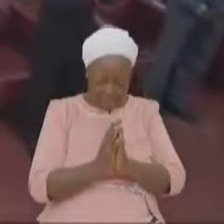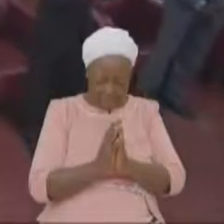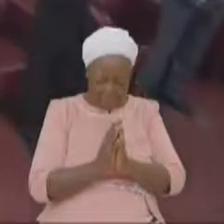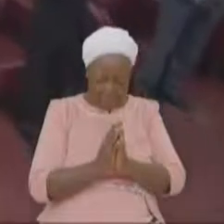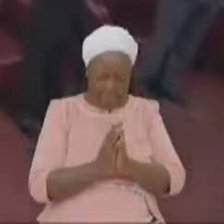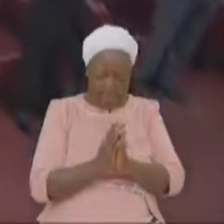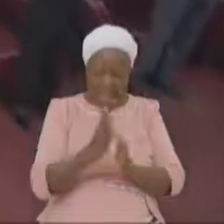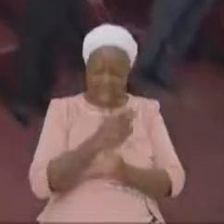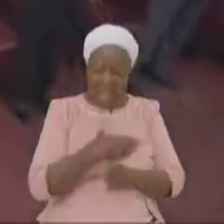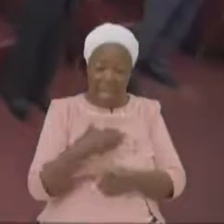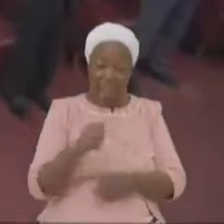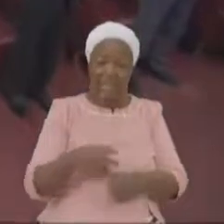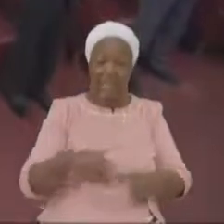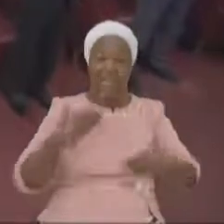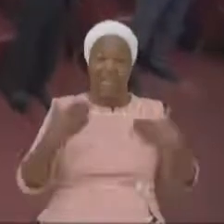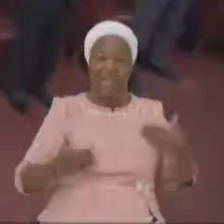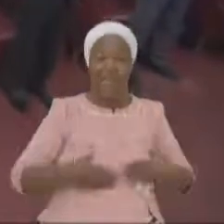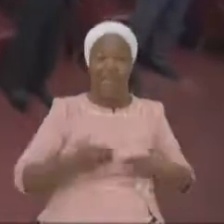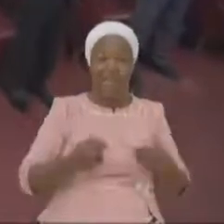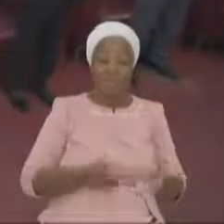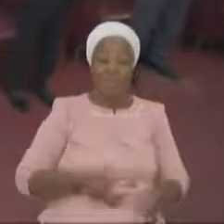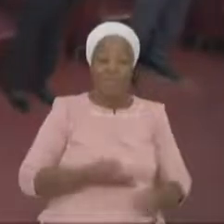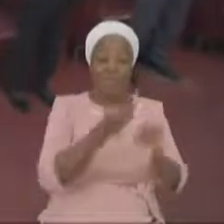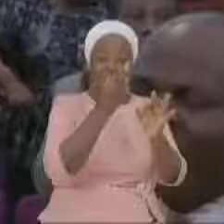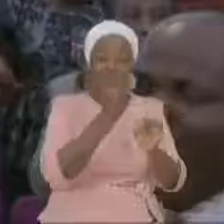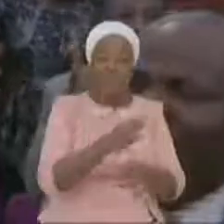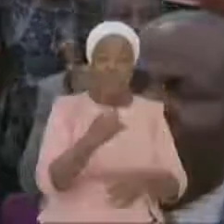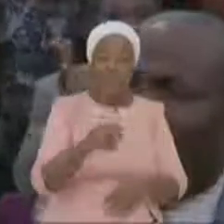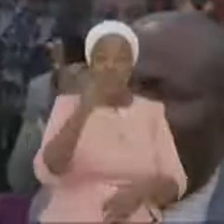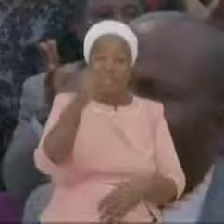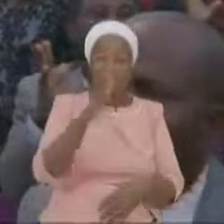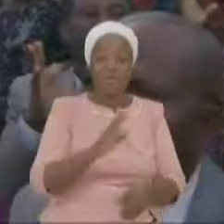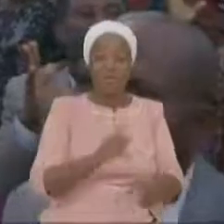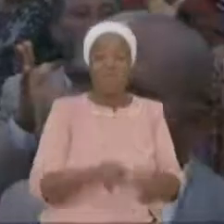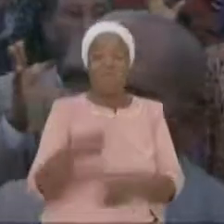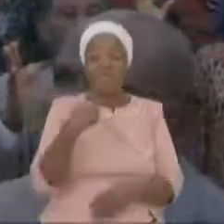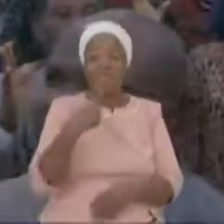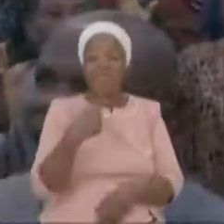And the happy people of God said,